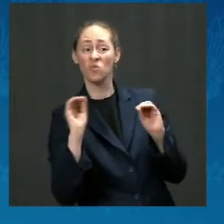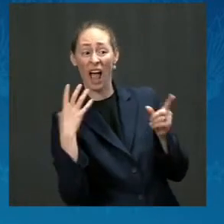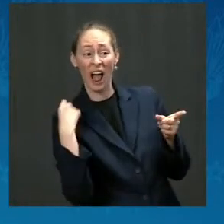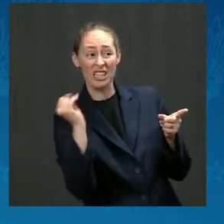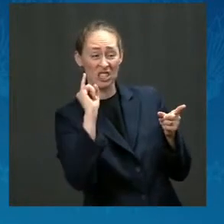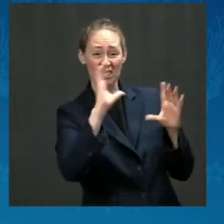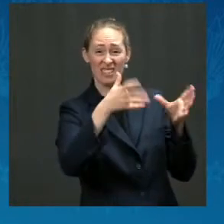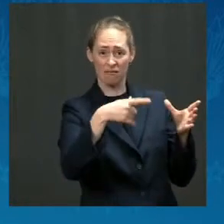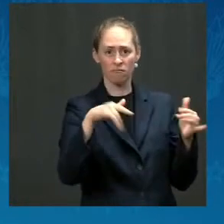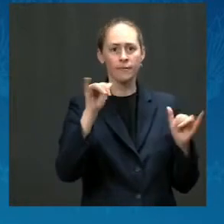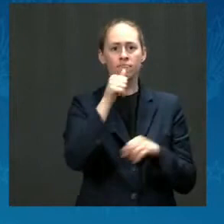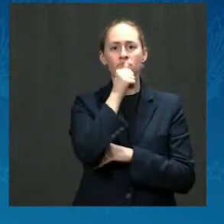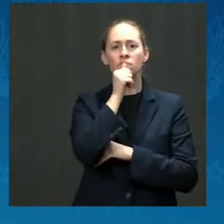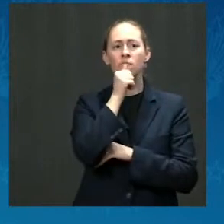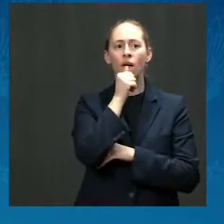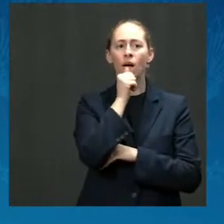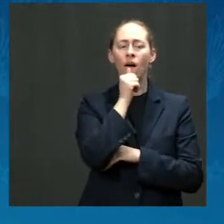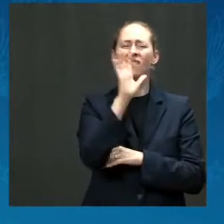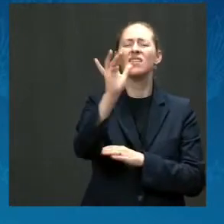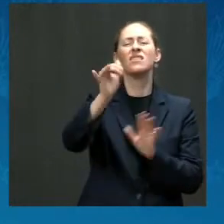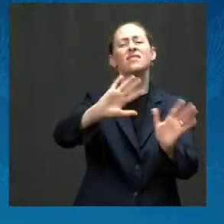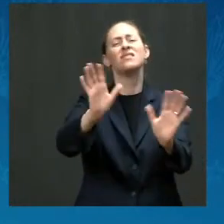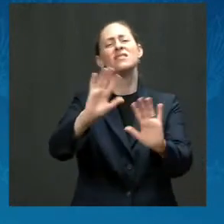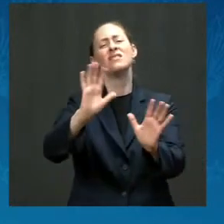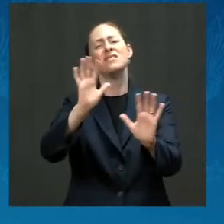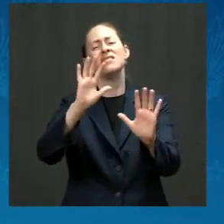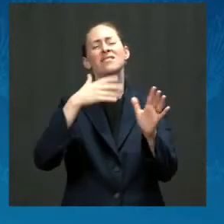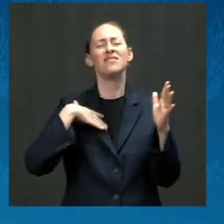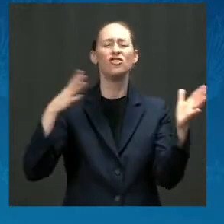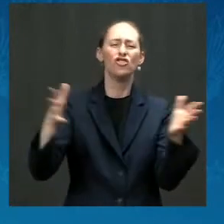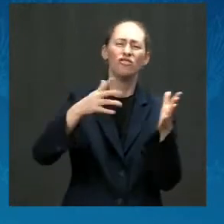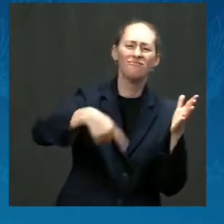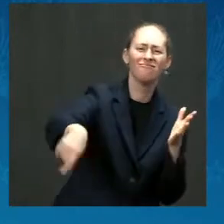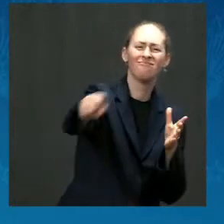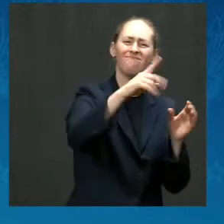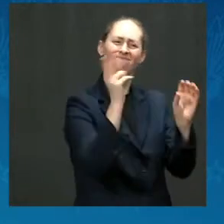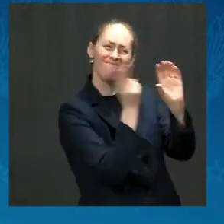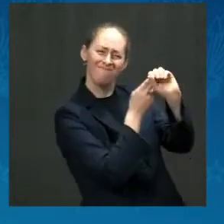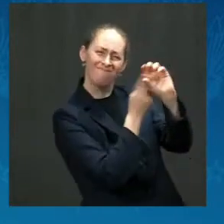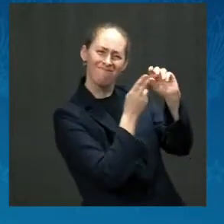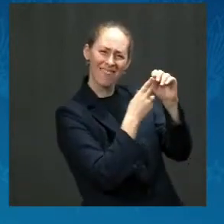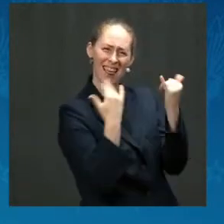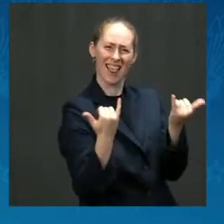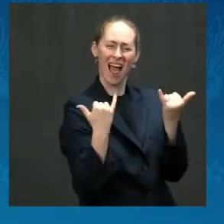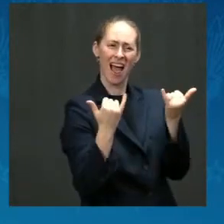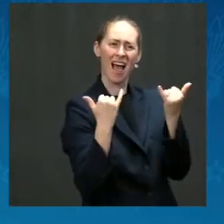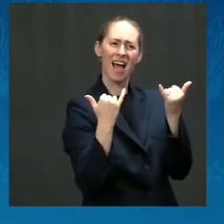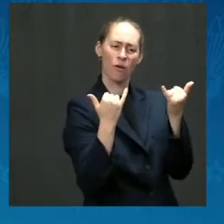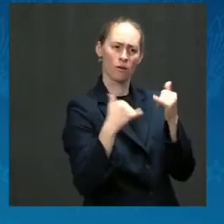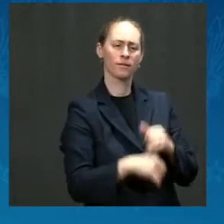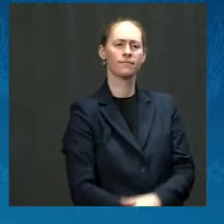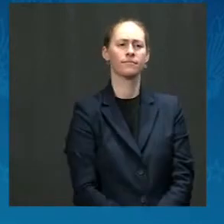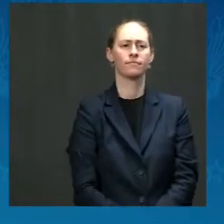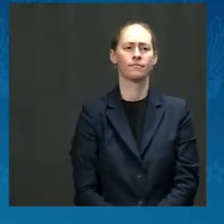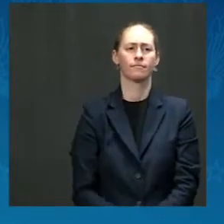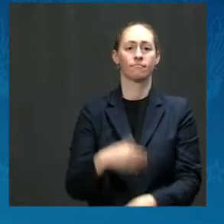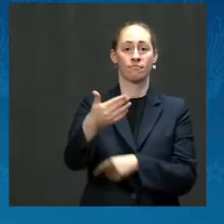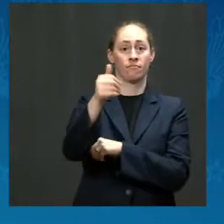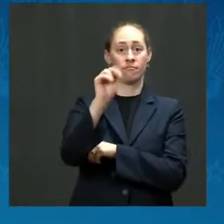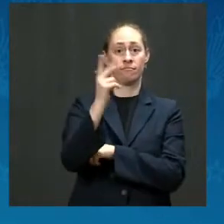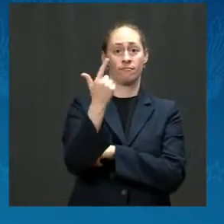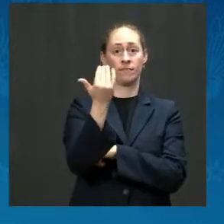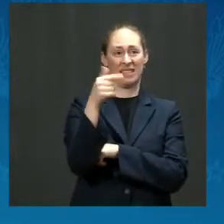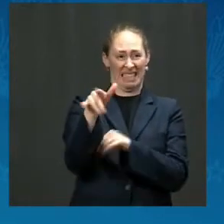are encouraging everyone to sign up. On Sunday, August 15th, the